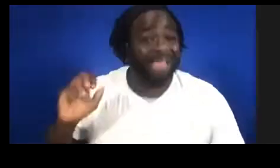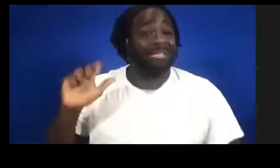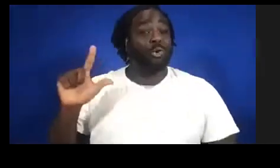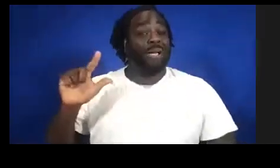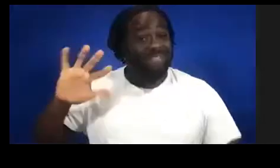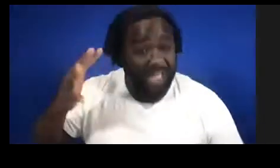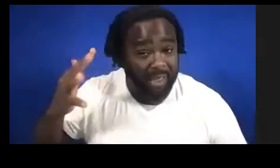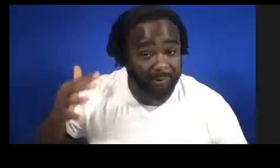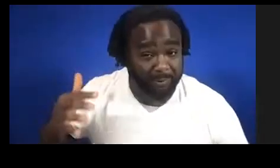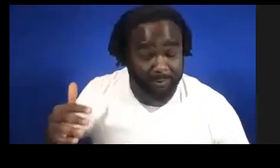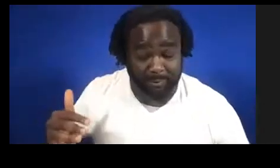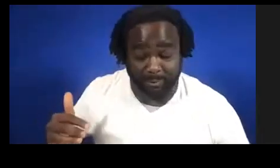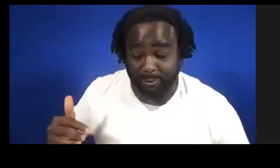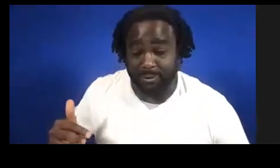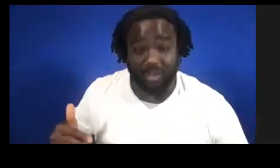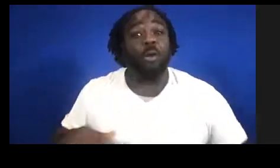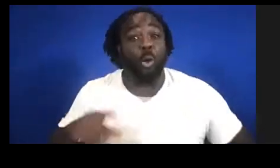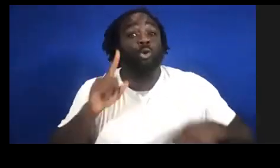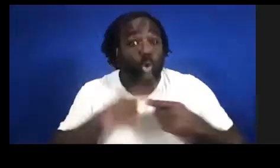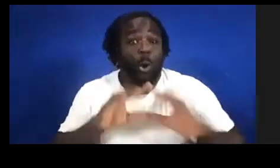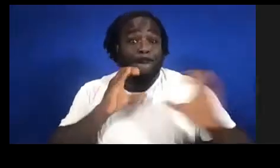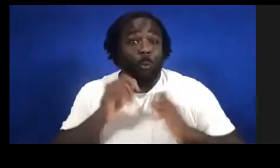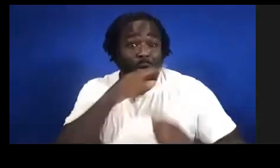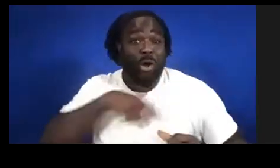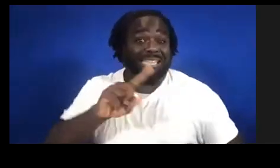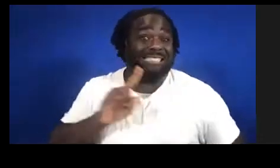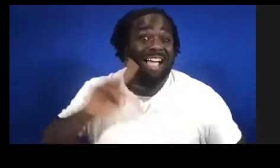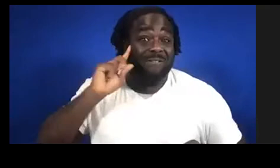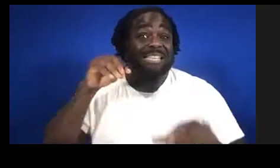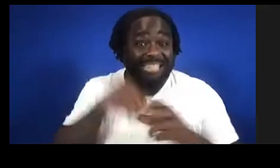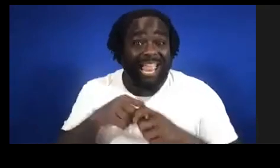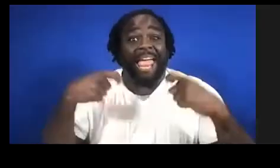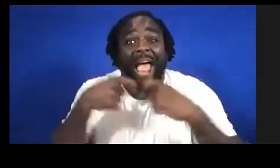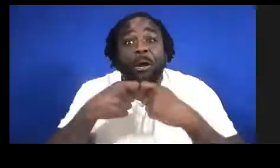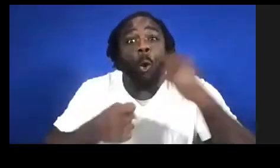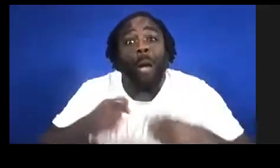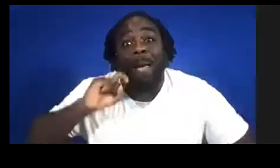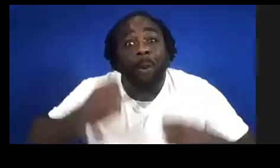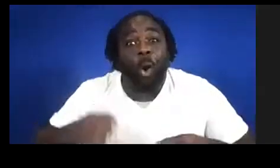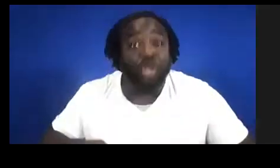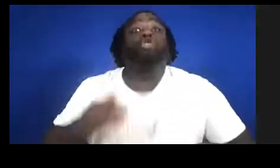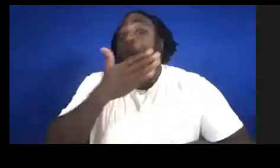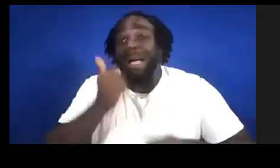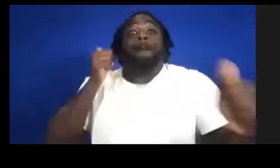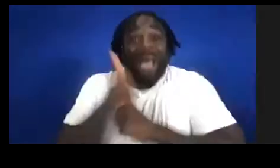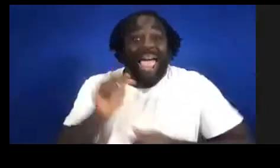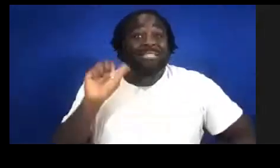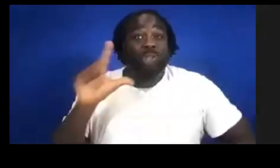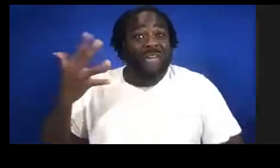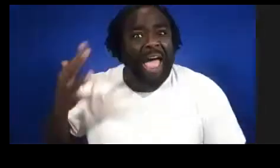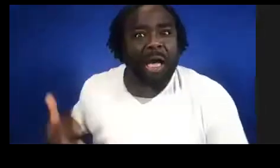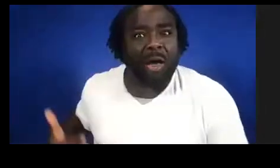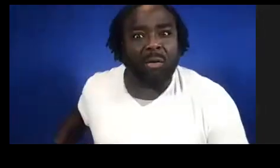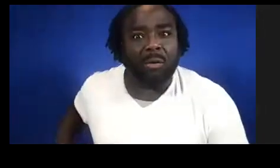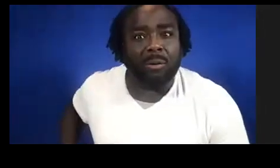through ASL 1, ASL 3, ASL 5. I need you to be able to talk